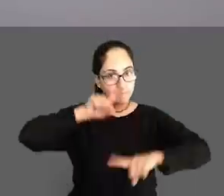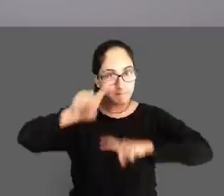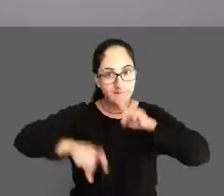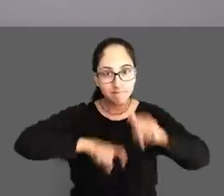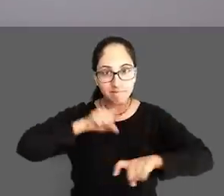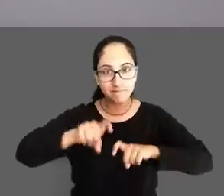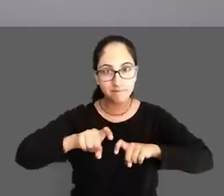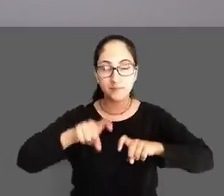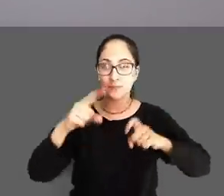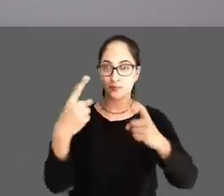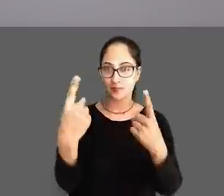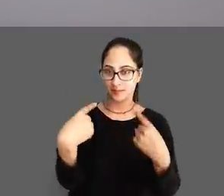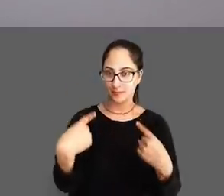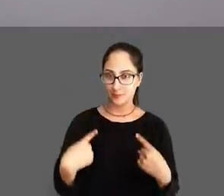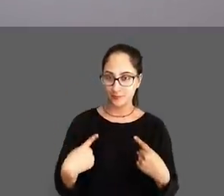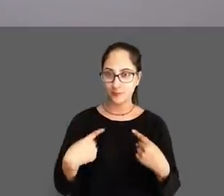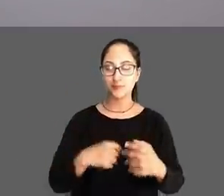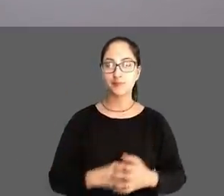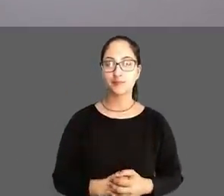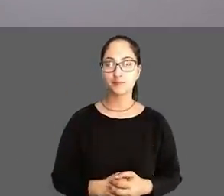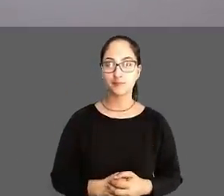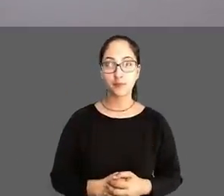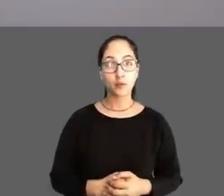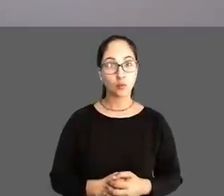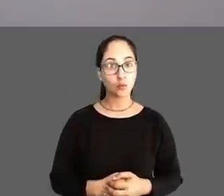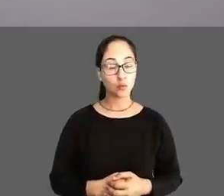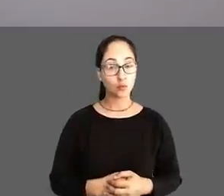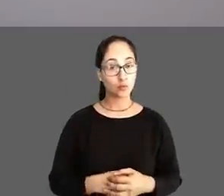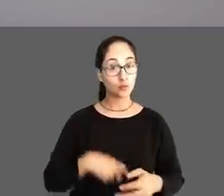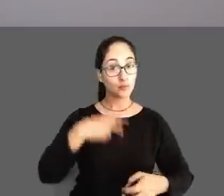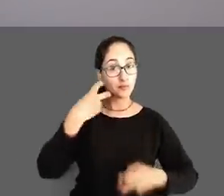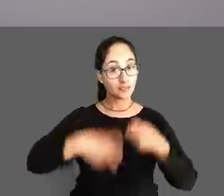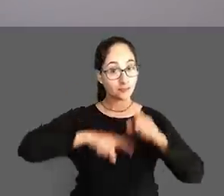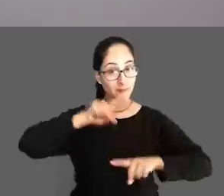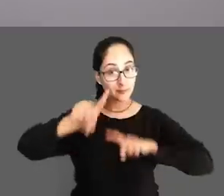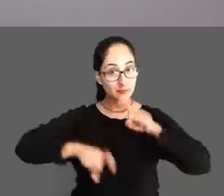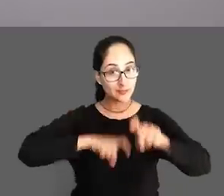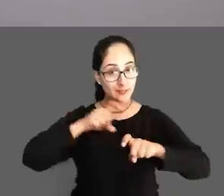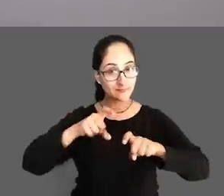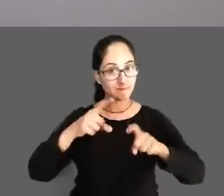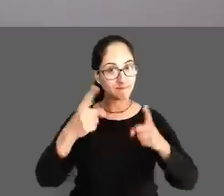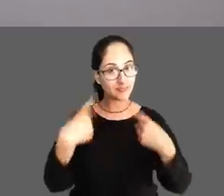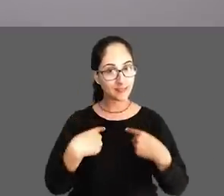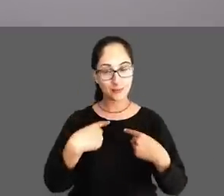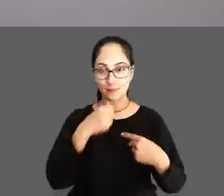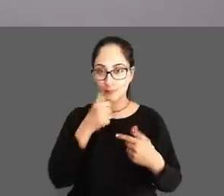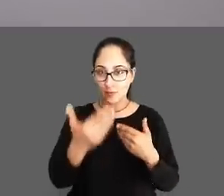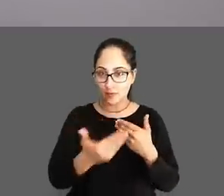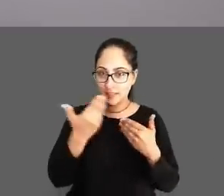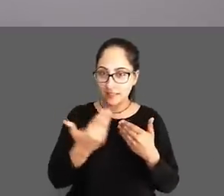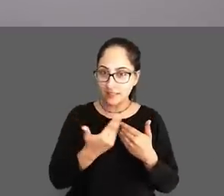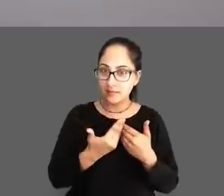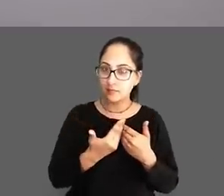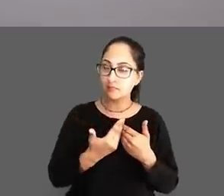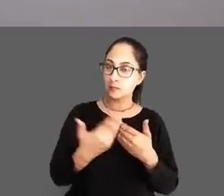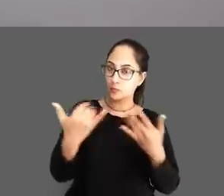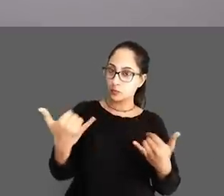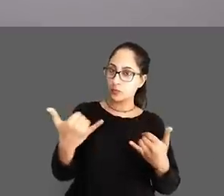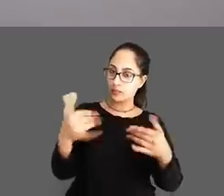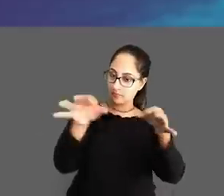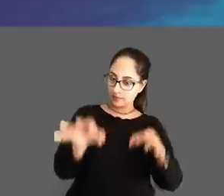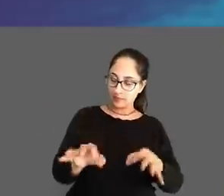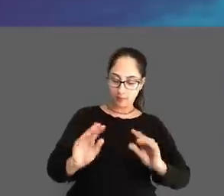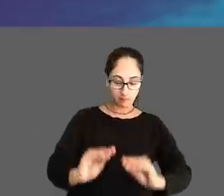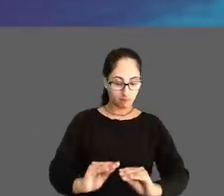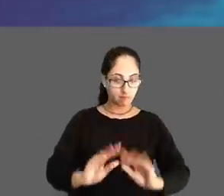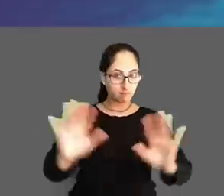that. And I also want to thank you so much for taking the time today to answer these commonly asked